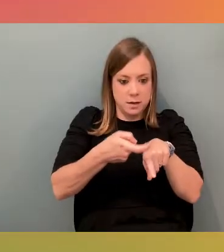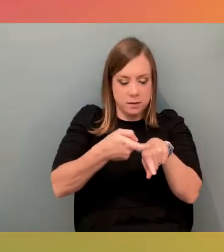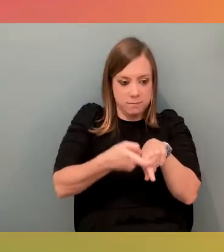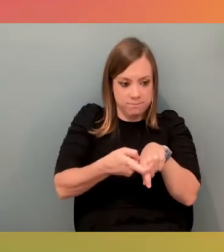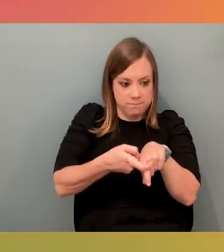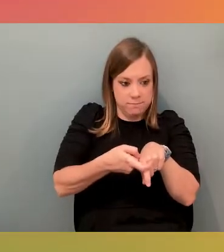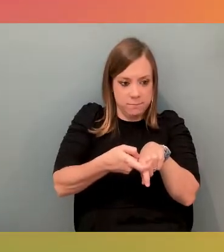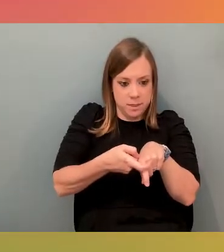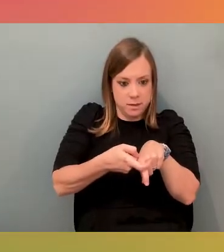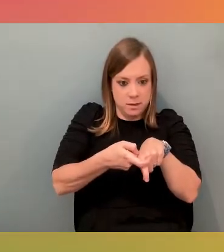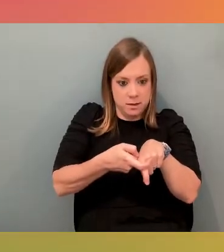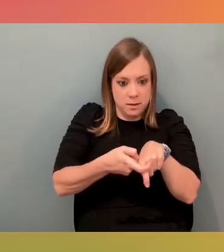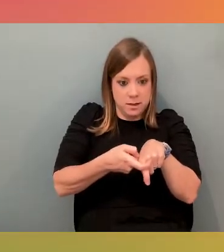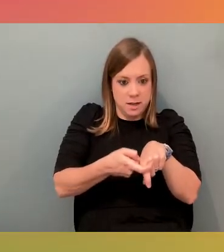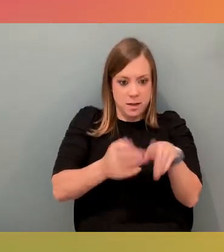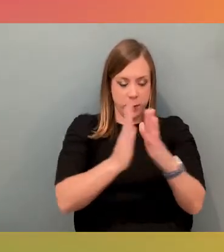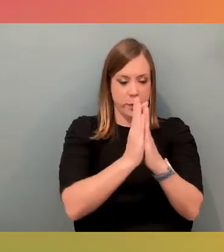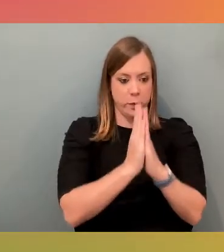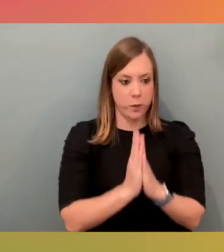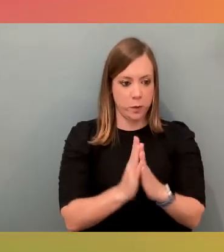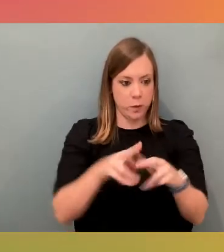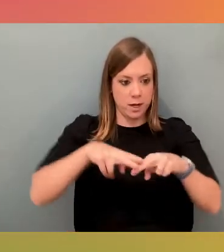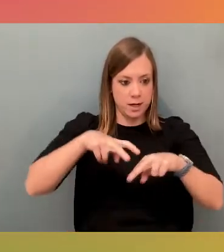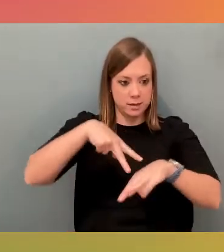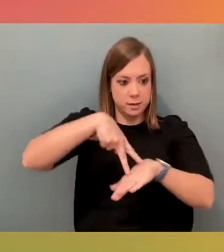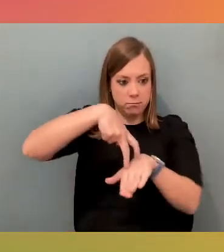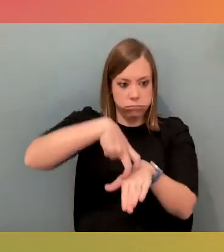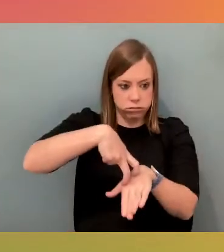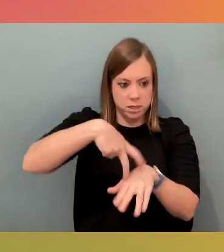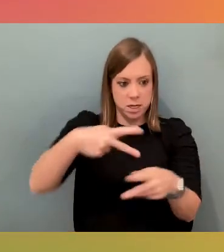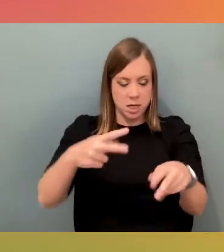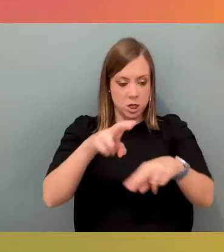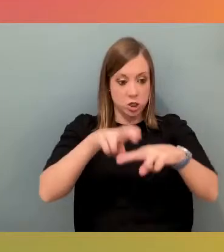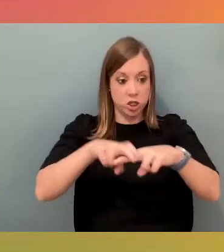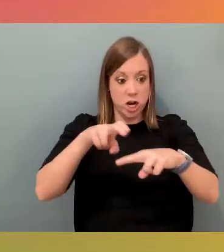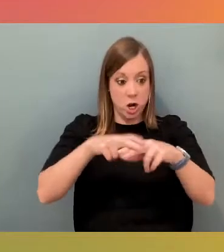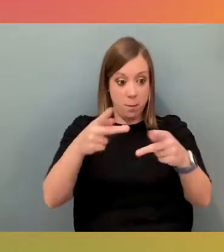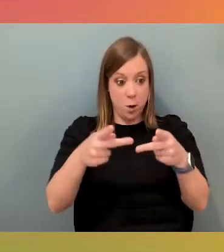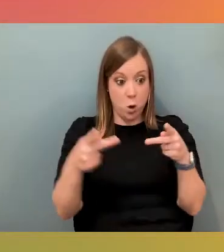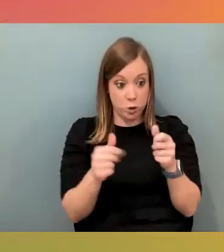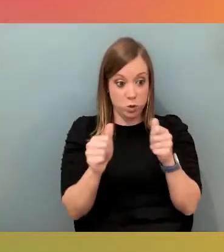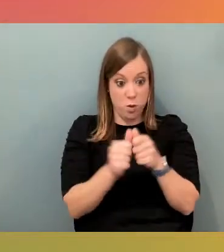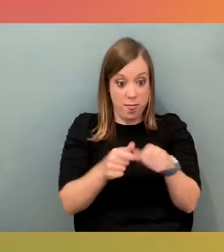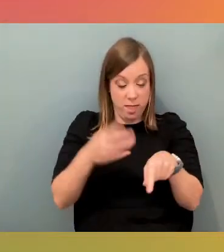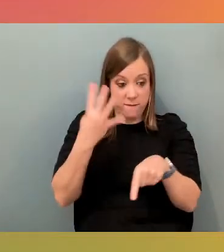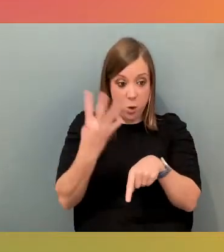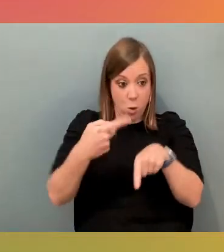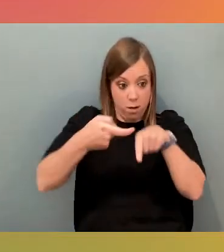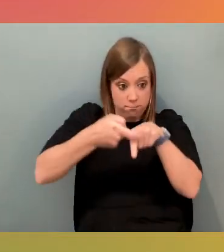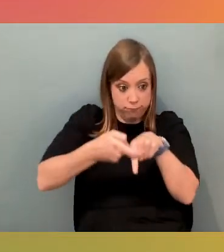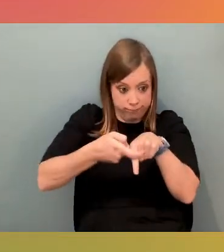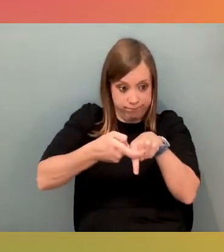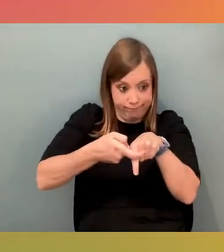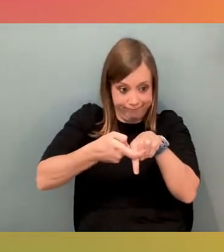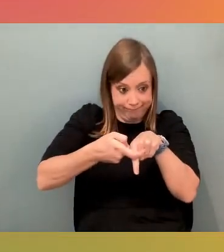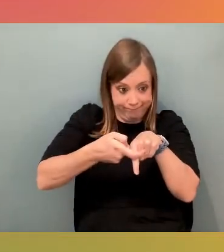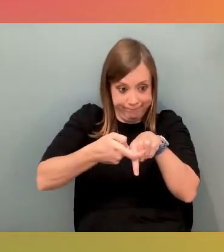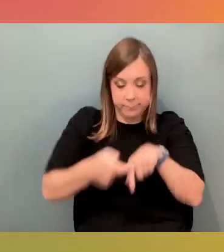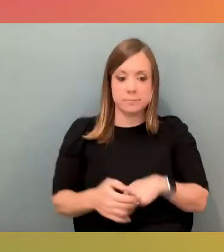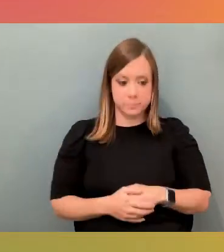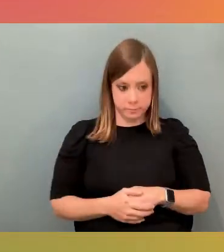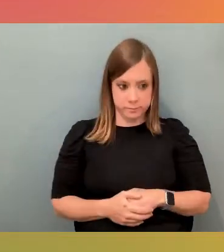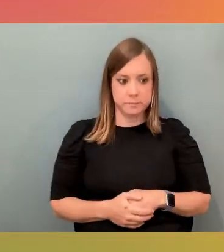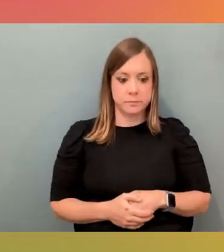legs. Remember, wiggling, wobbling, falling, it's all good. See if you can relax your shoulders down from your